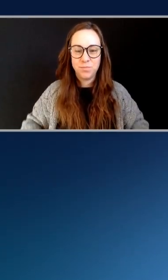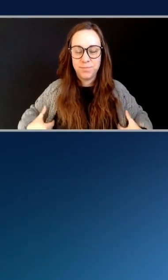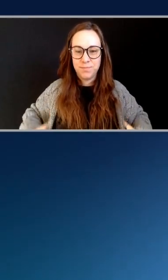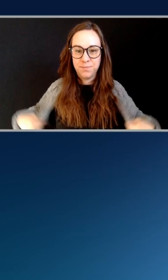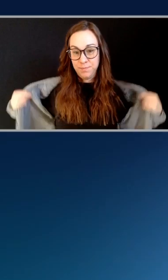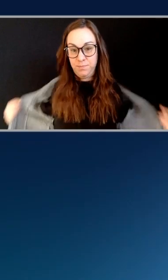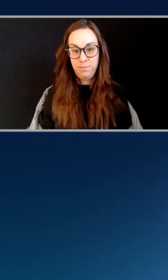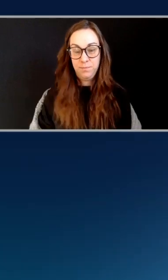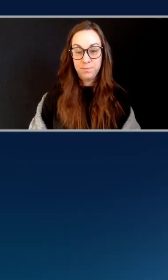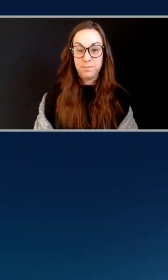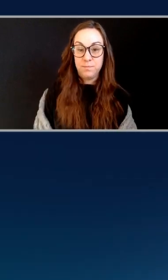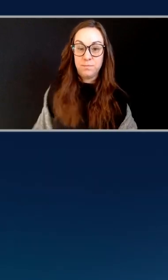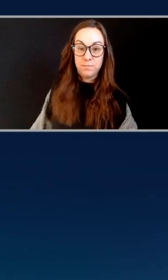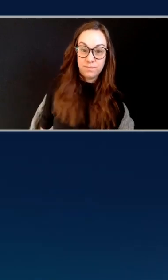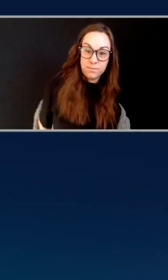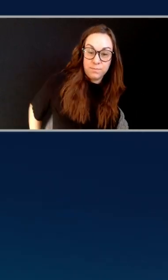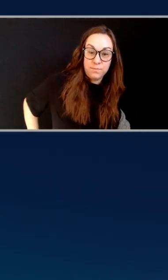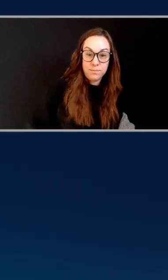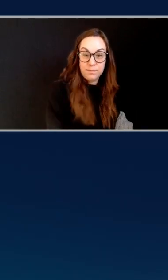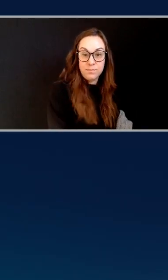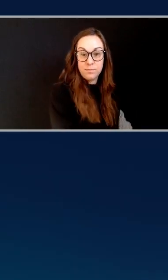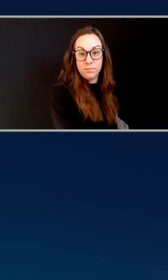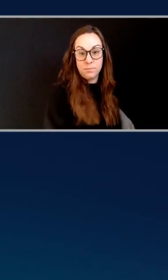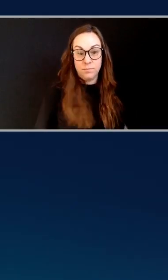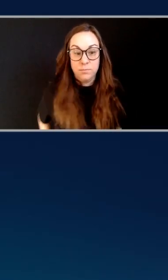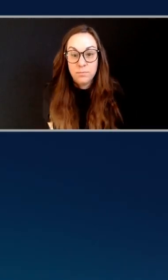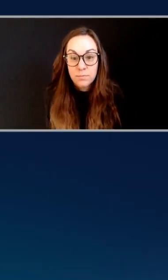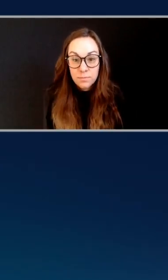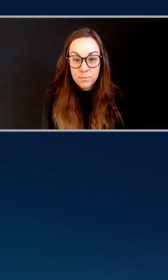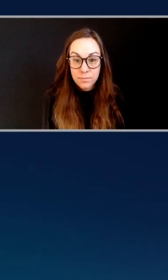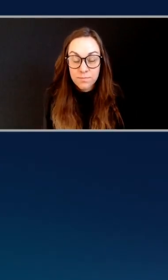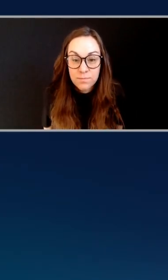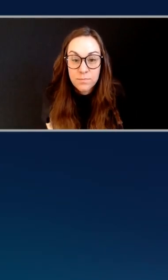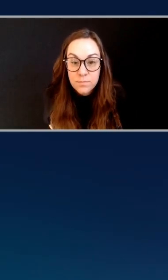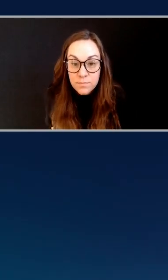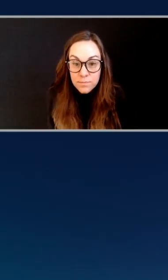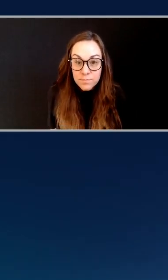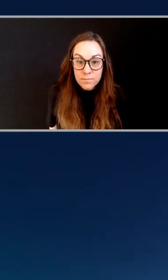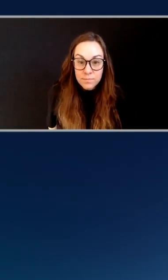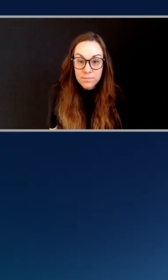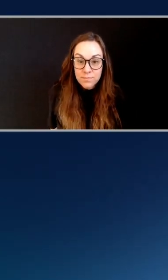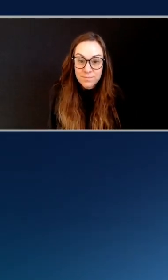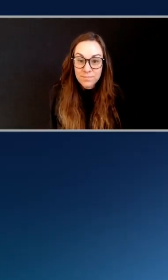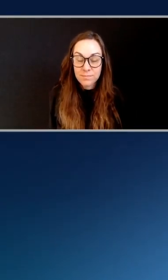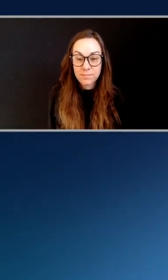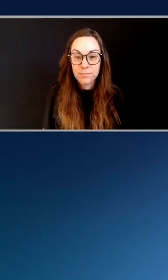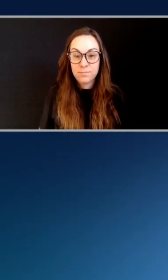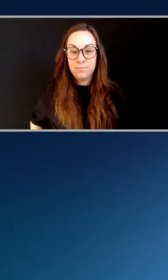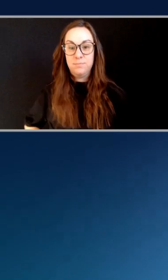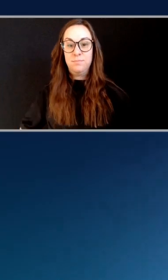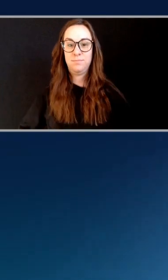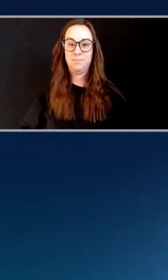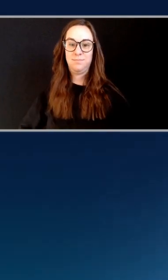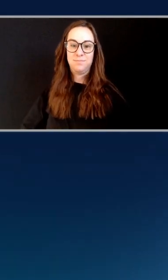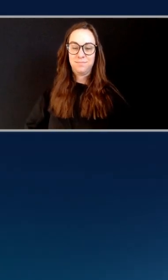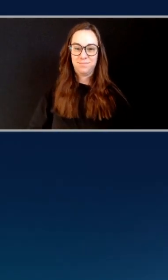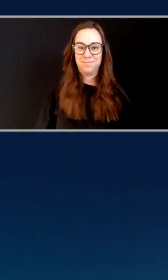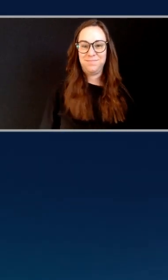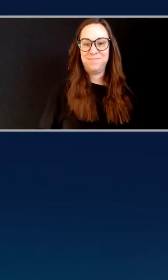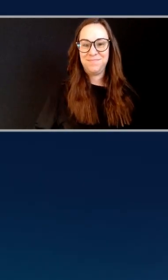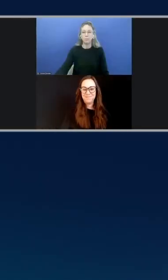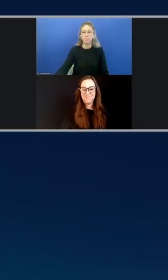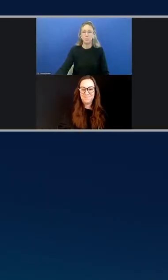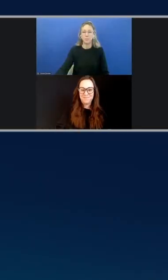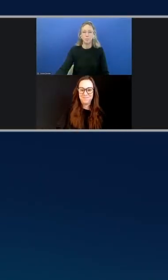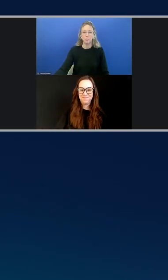Seattle, Washington, and I work for Slalom as a principal for the data engineering group, and I'm happy to be here. Thanks for having us,